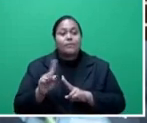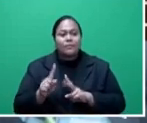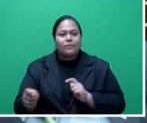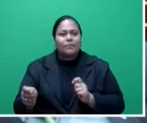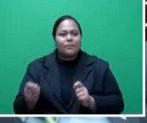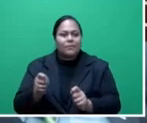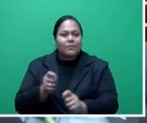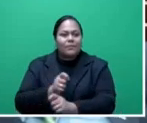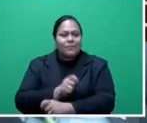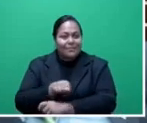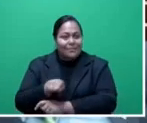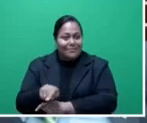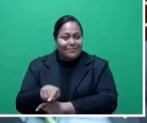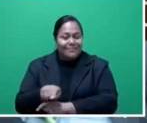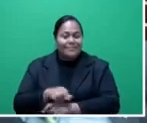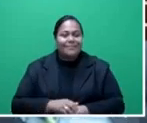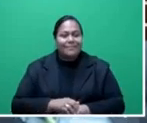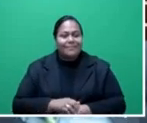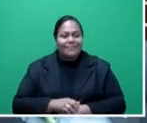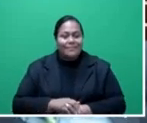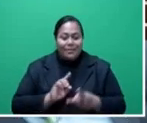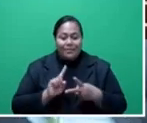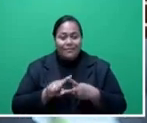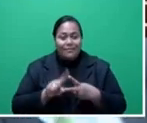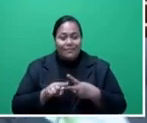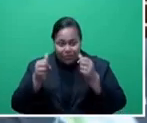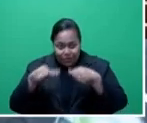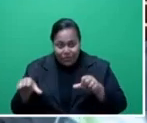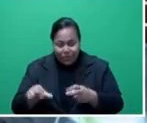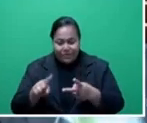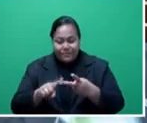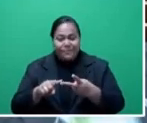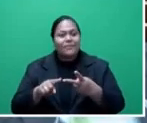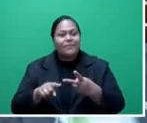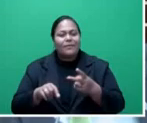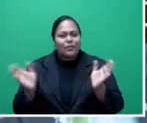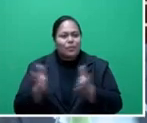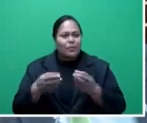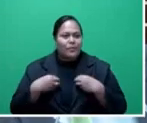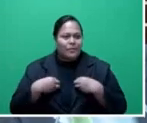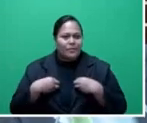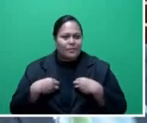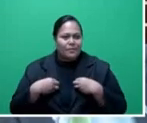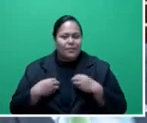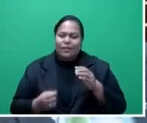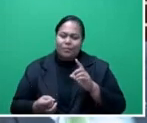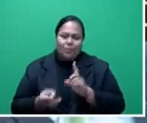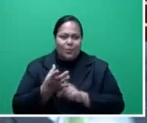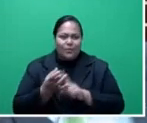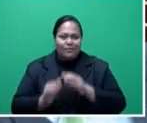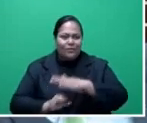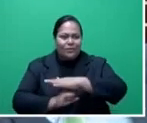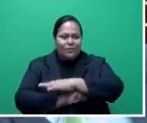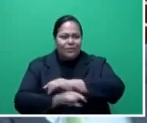and it's focused on two main segments, it's agriculture and MSMEs, which are the core to FDB, sir. And it's been said time and